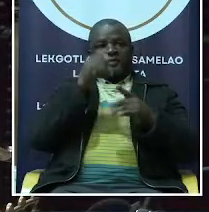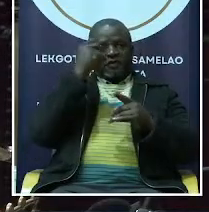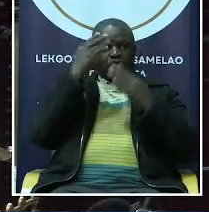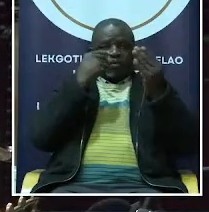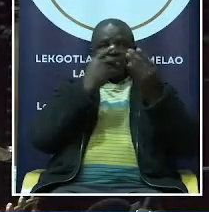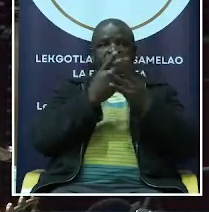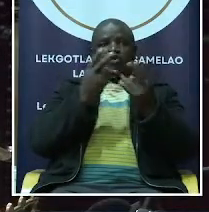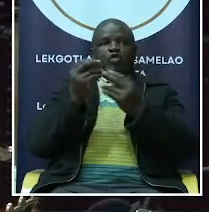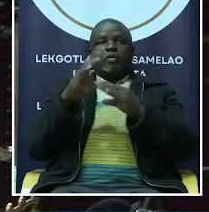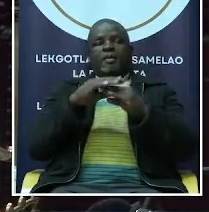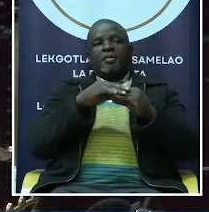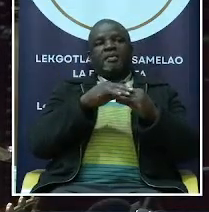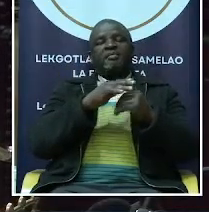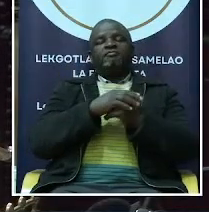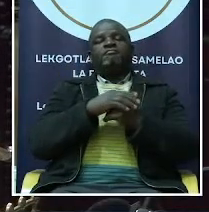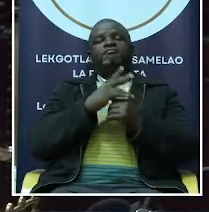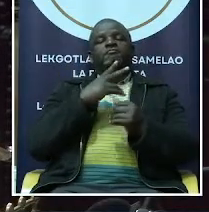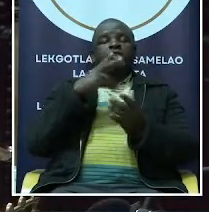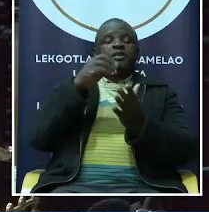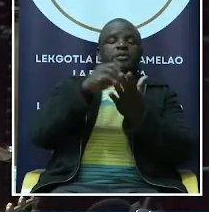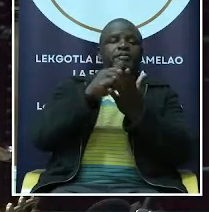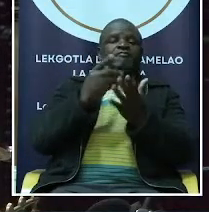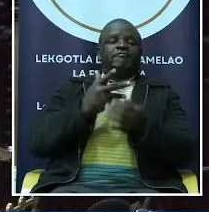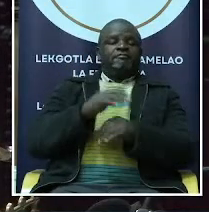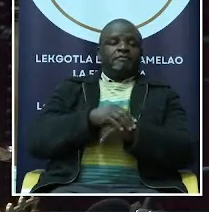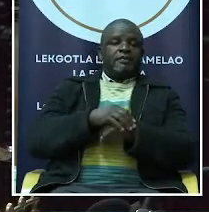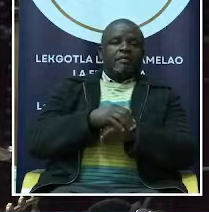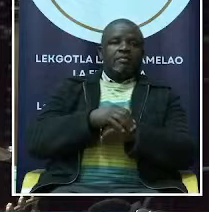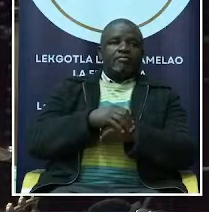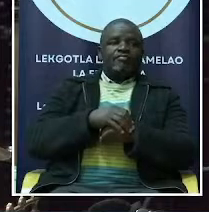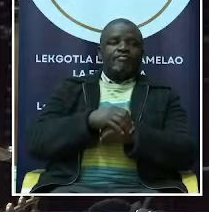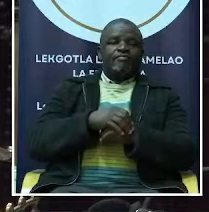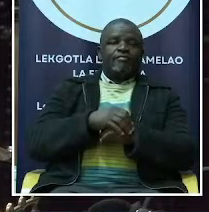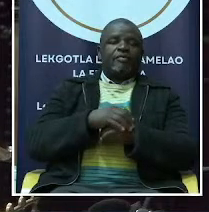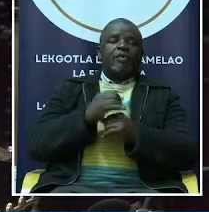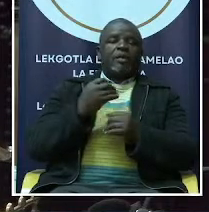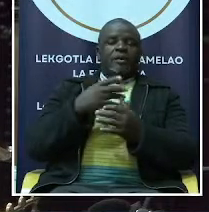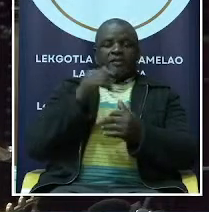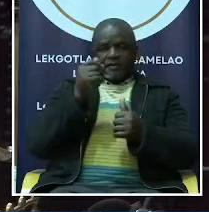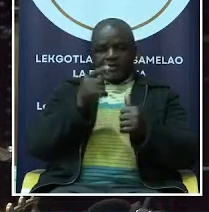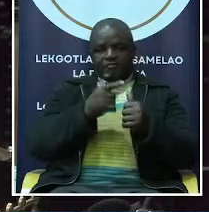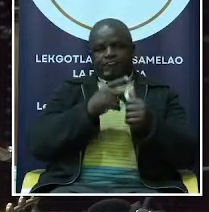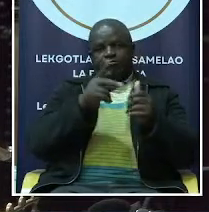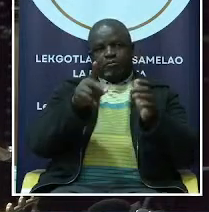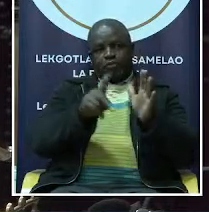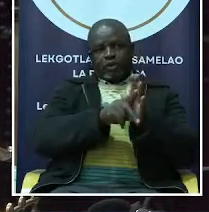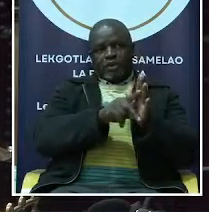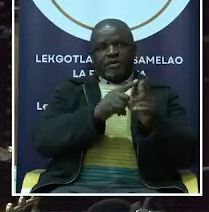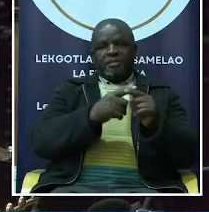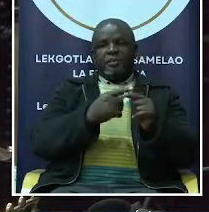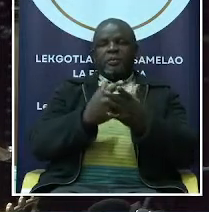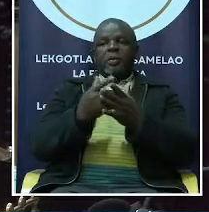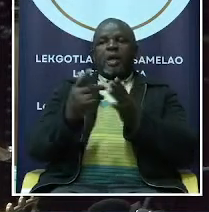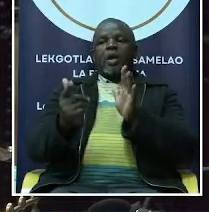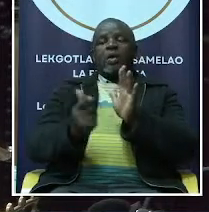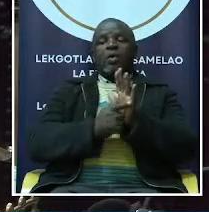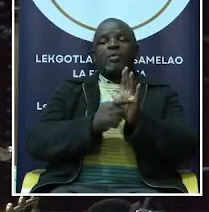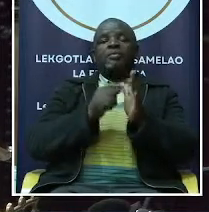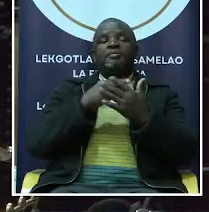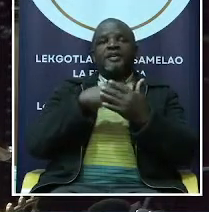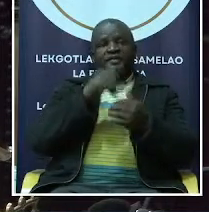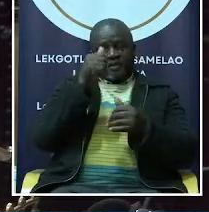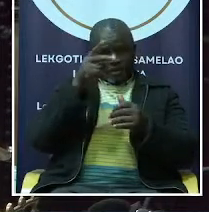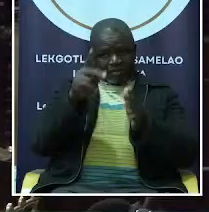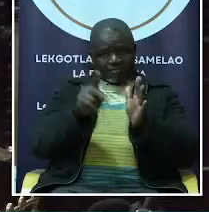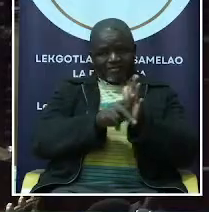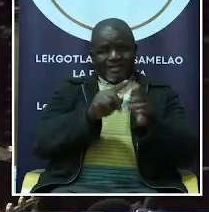My contribution will be basically policy and legislature, one after the other, so please